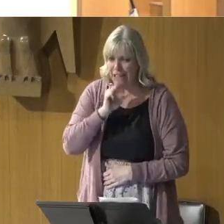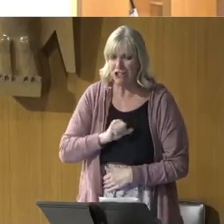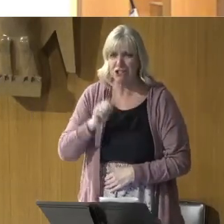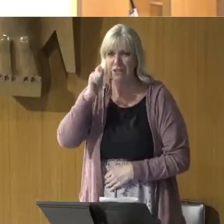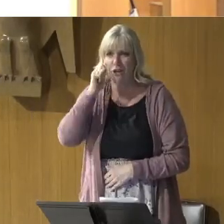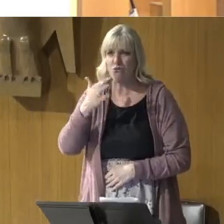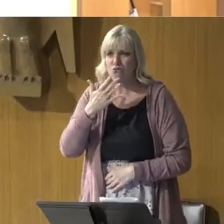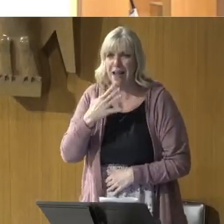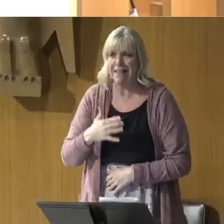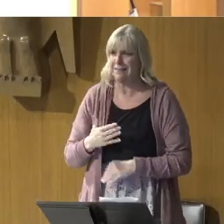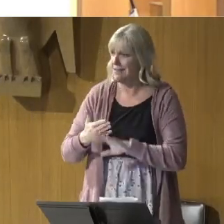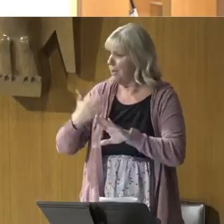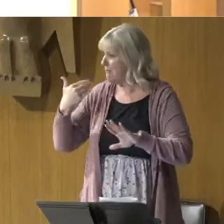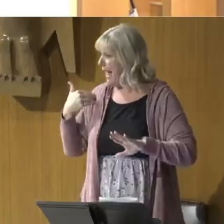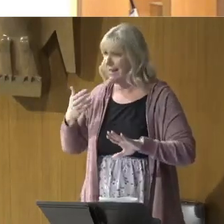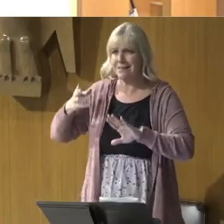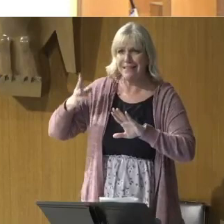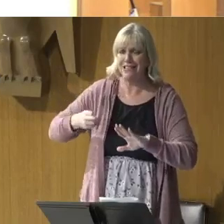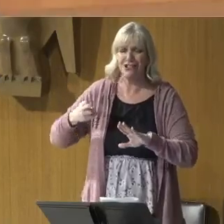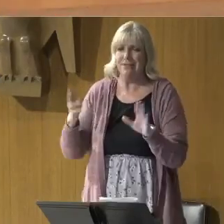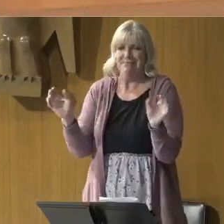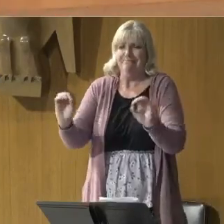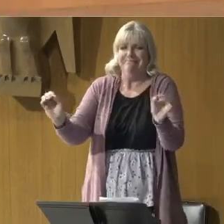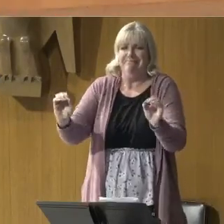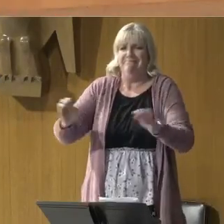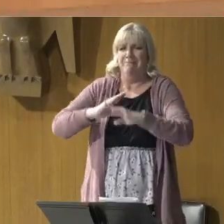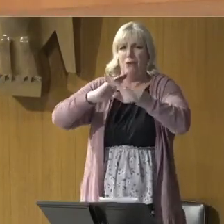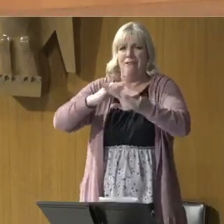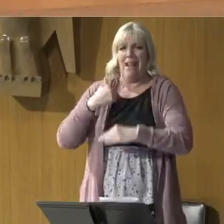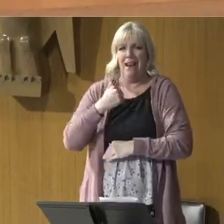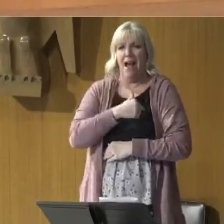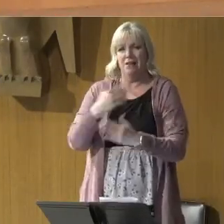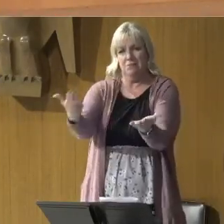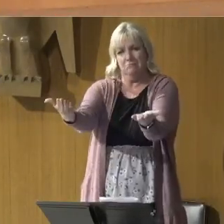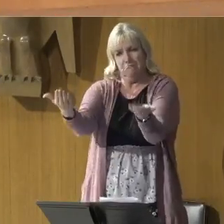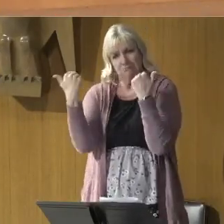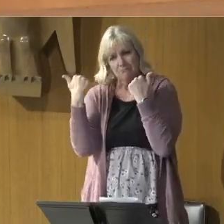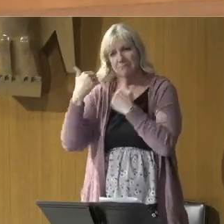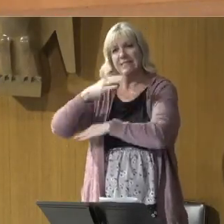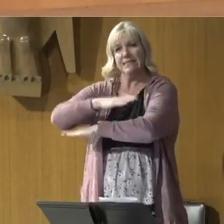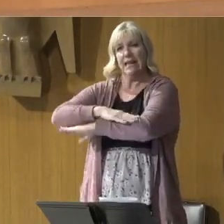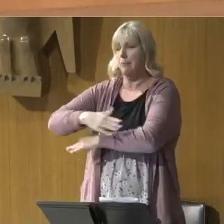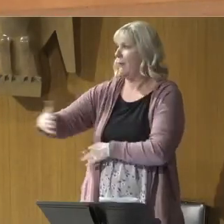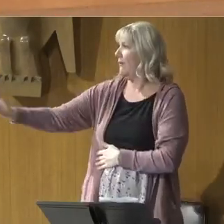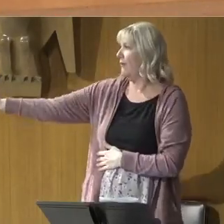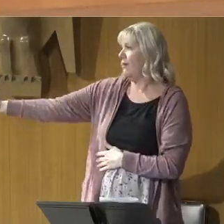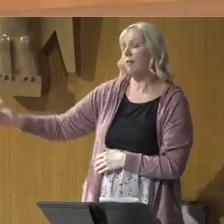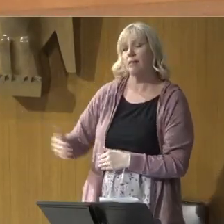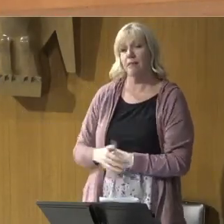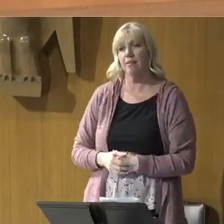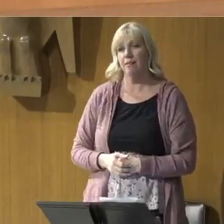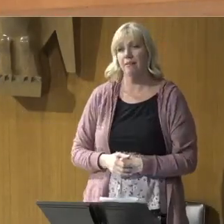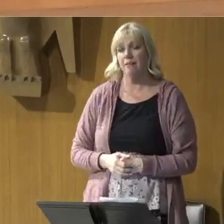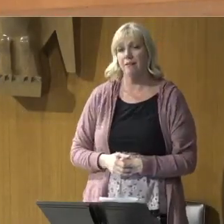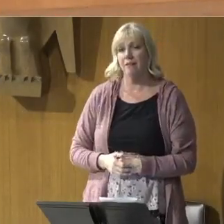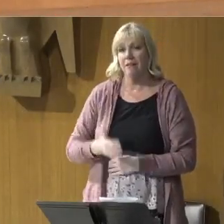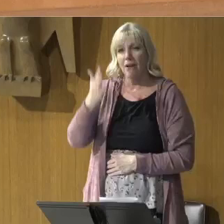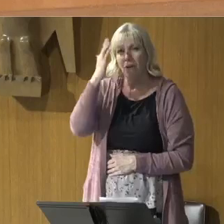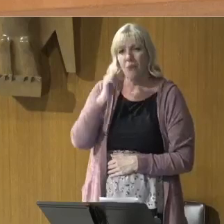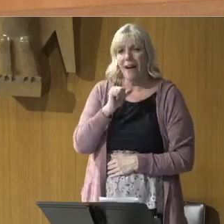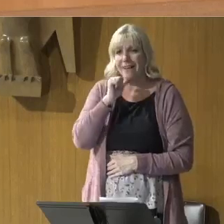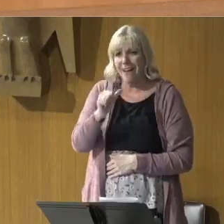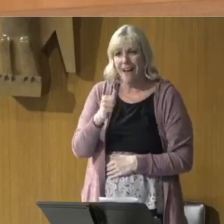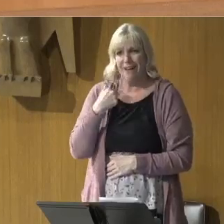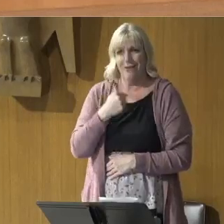race or past can ever prevent us from coming to this table. why would we not be part of